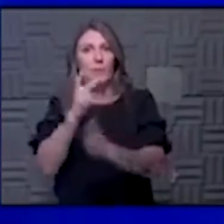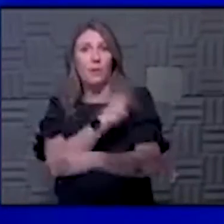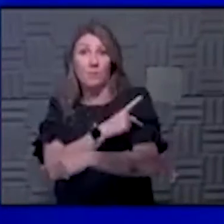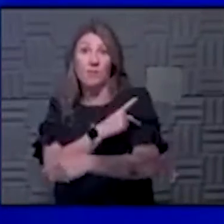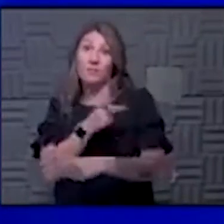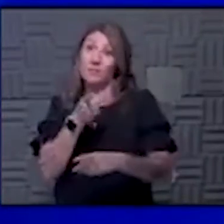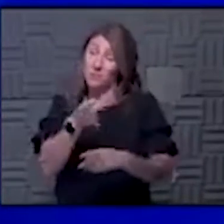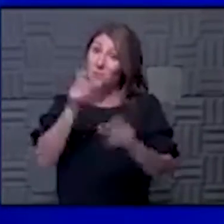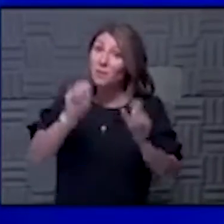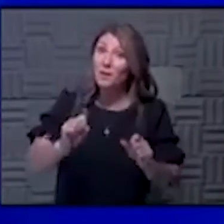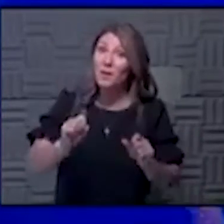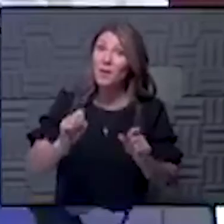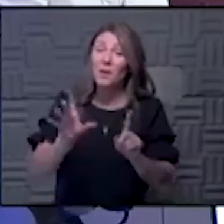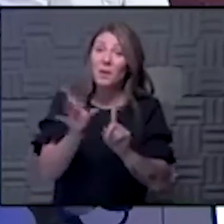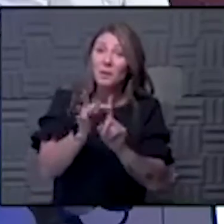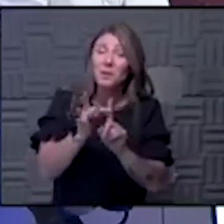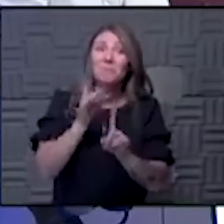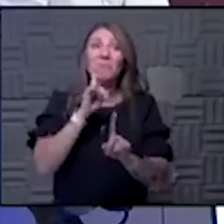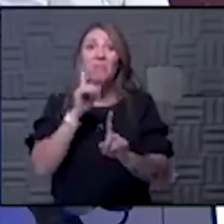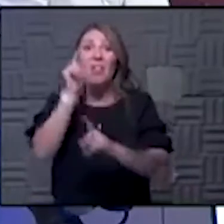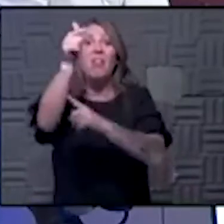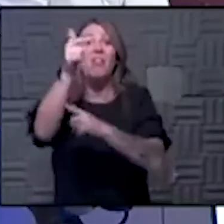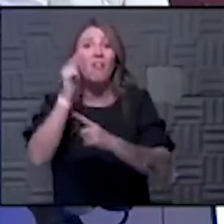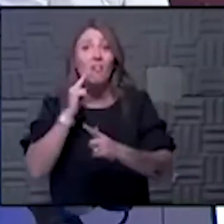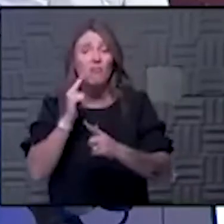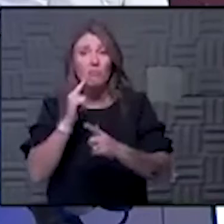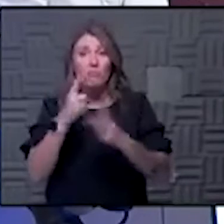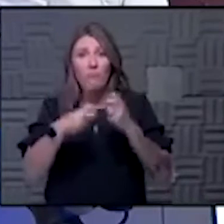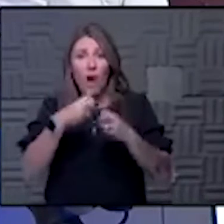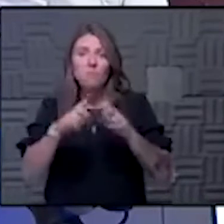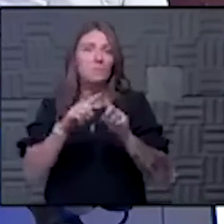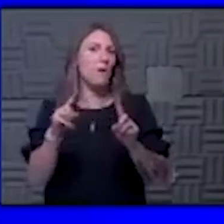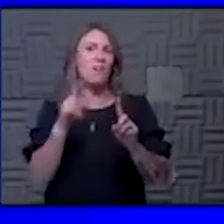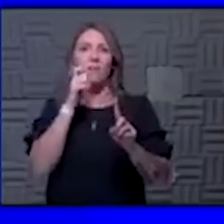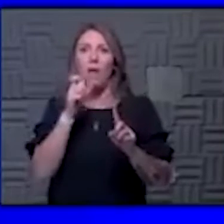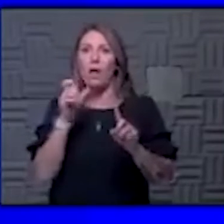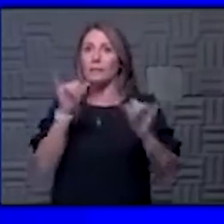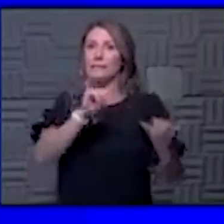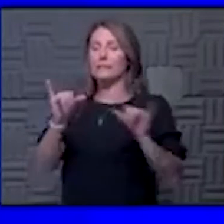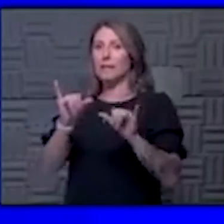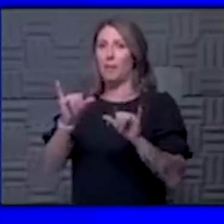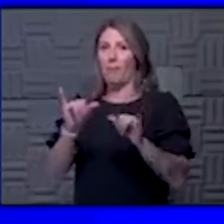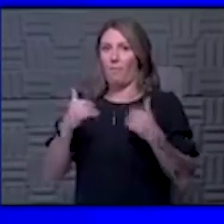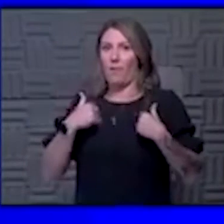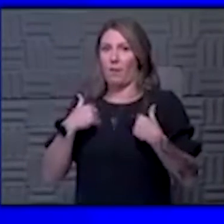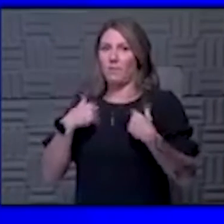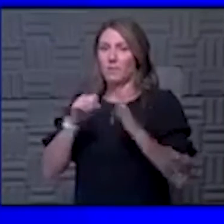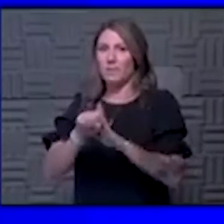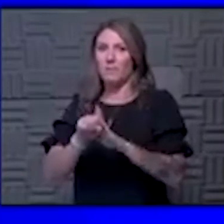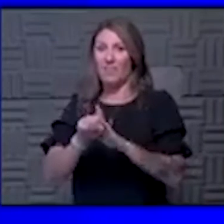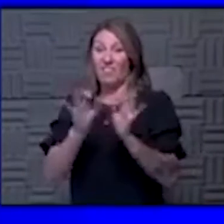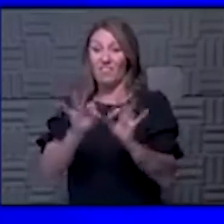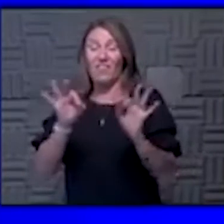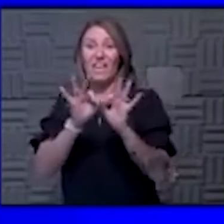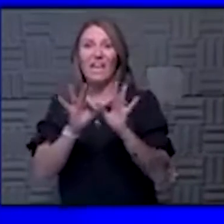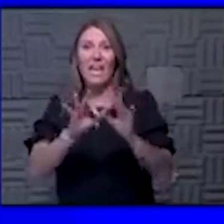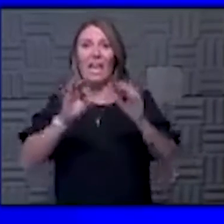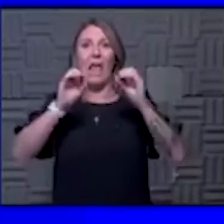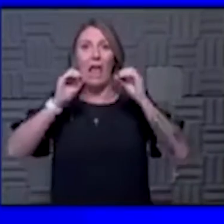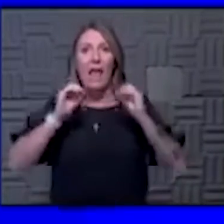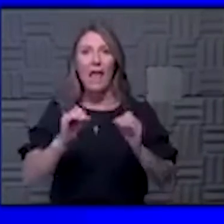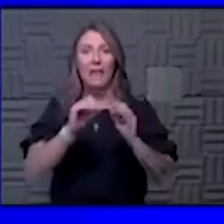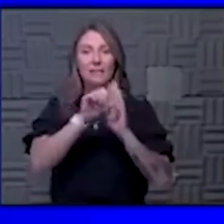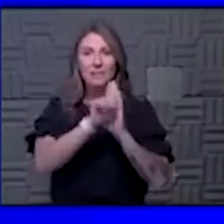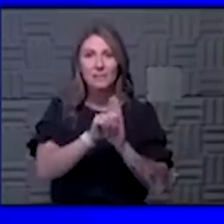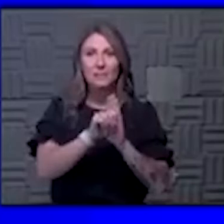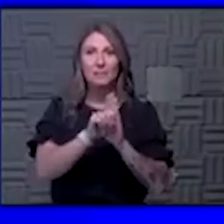haul problems, not as frequently as the people who are symptomatic from the beginning. Yeah, and I think it's the real key is asymptomatic. Did you